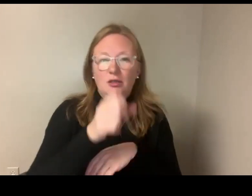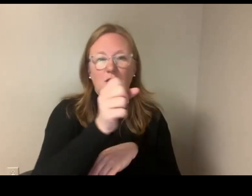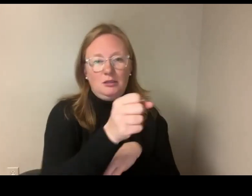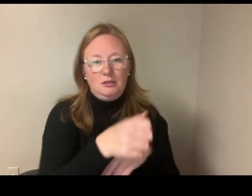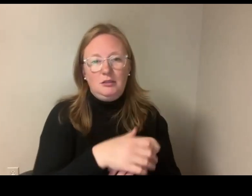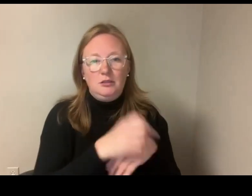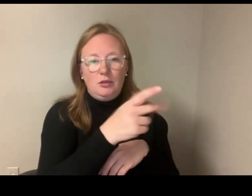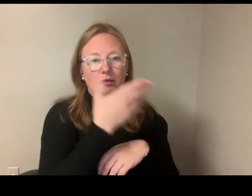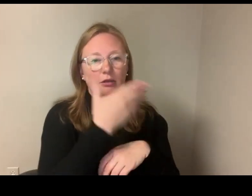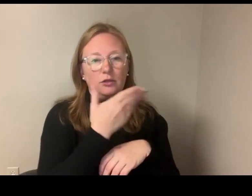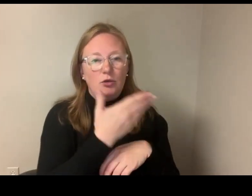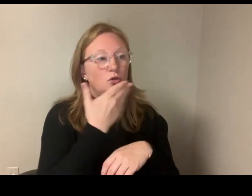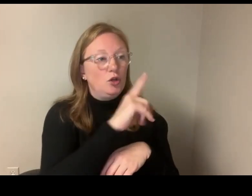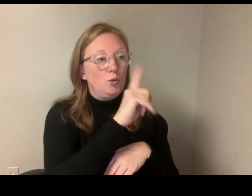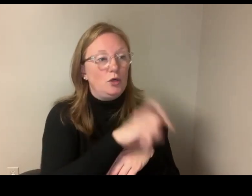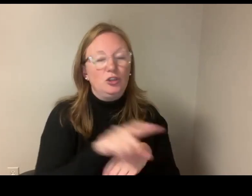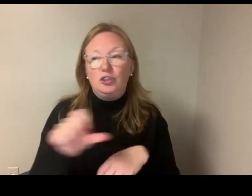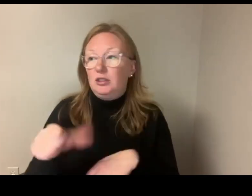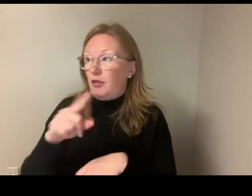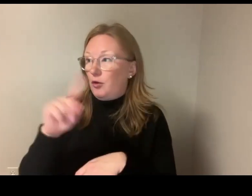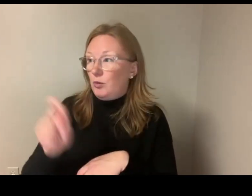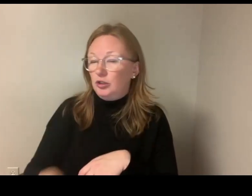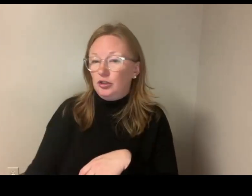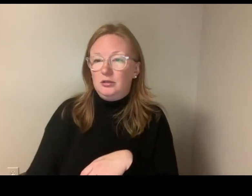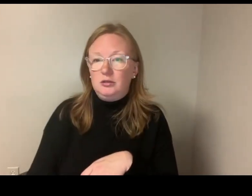Thanks. Thank you. Good question. Any other questions?